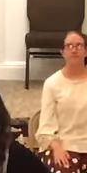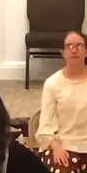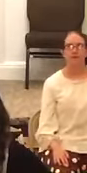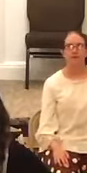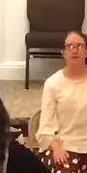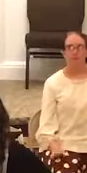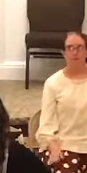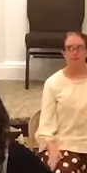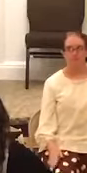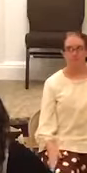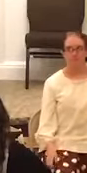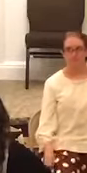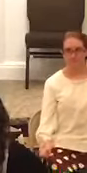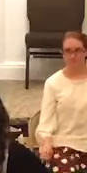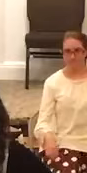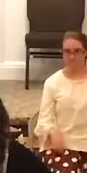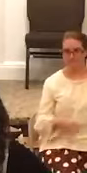said,